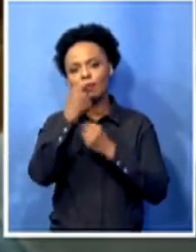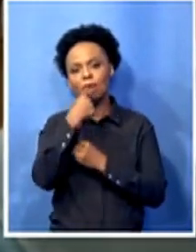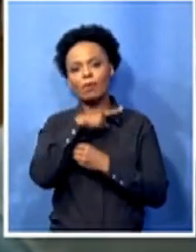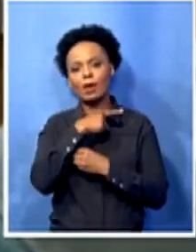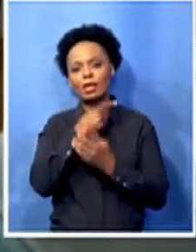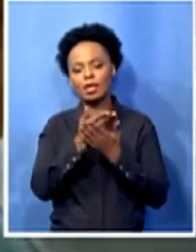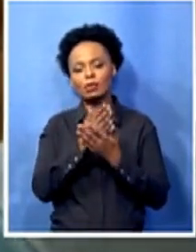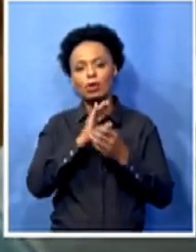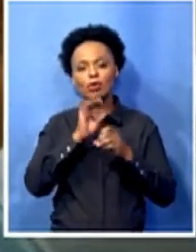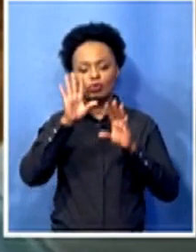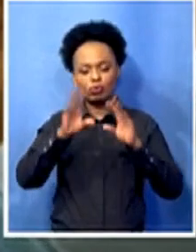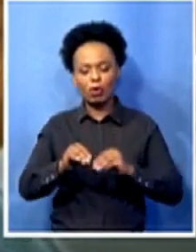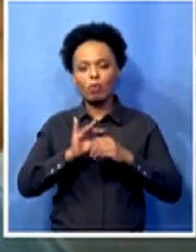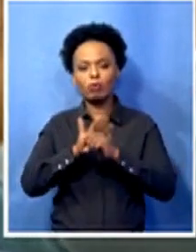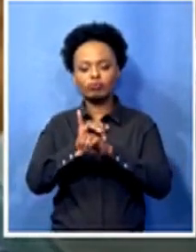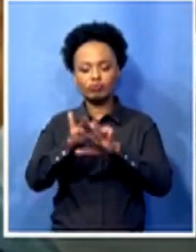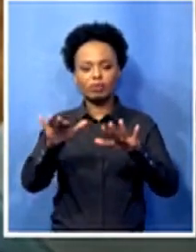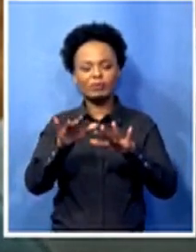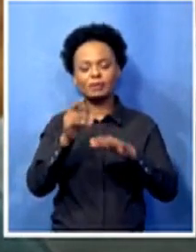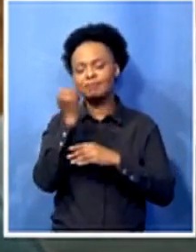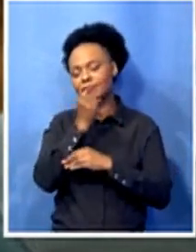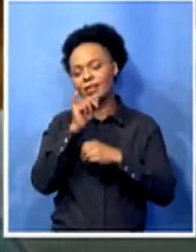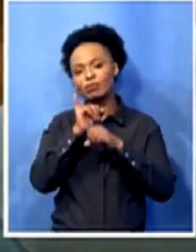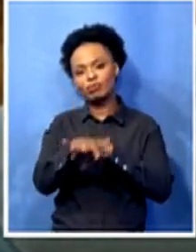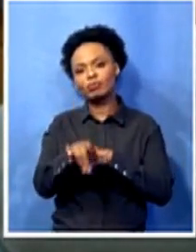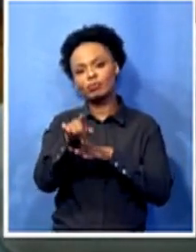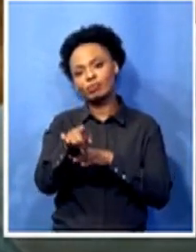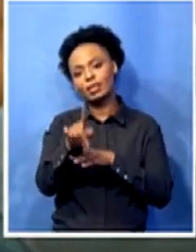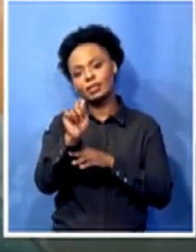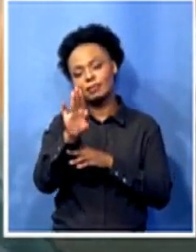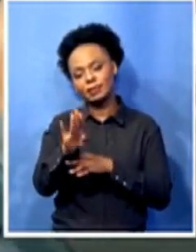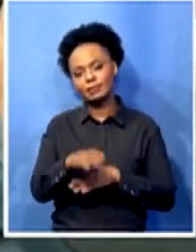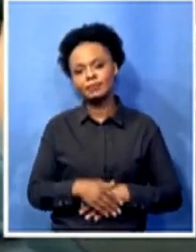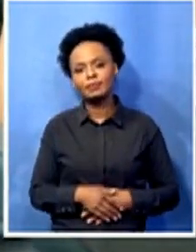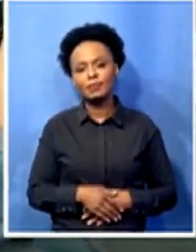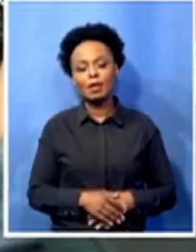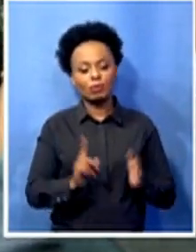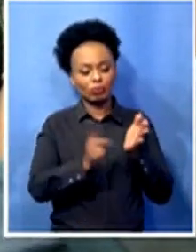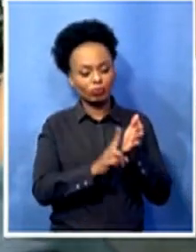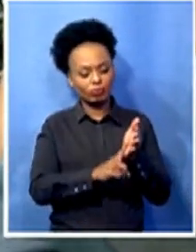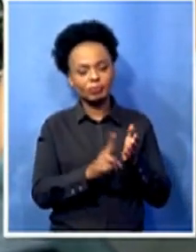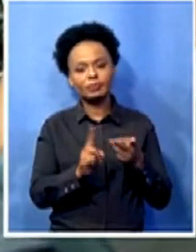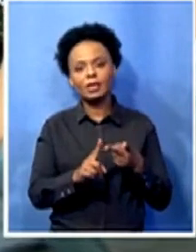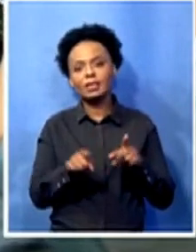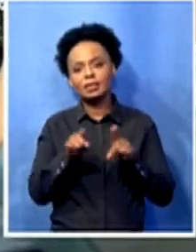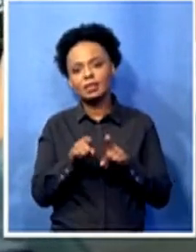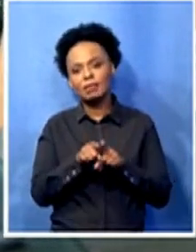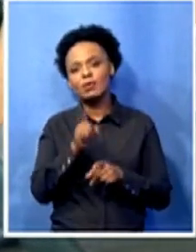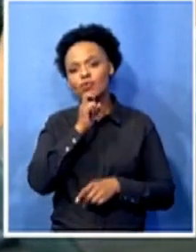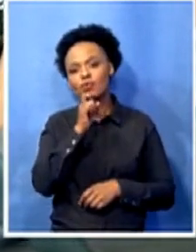Digital chest X-ray, urine LEM, and other diagnostic tools should be used to ensure early diagnosis